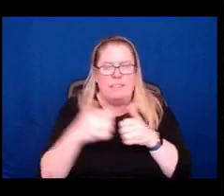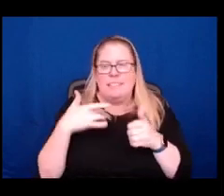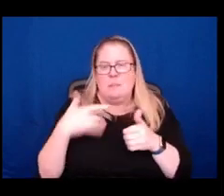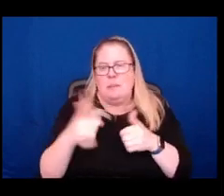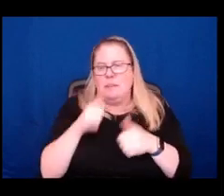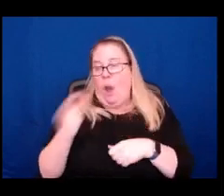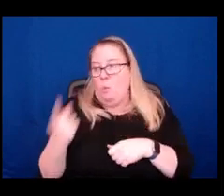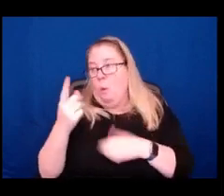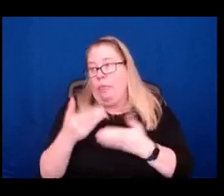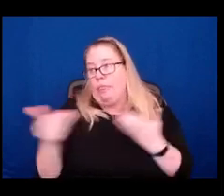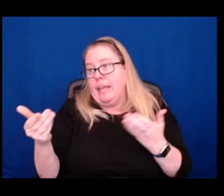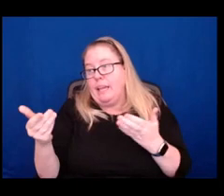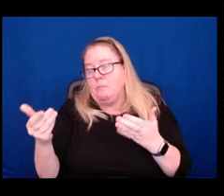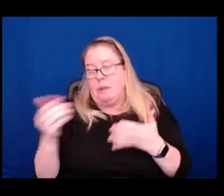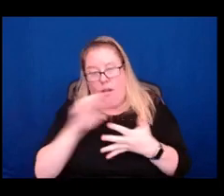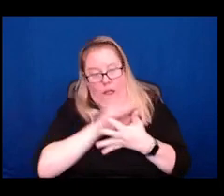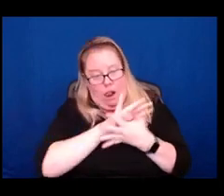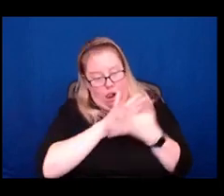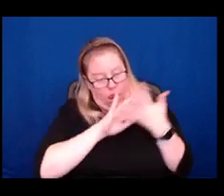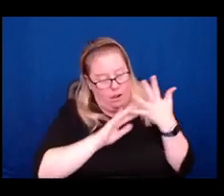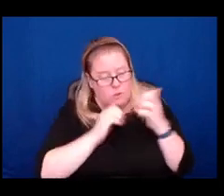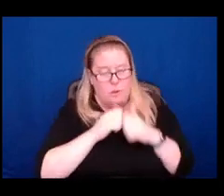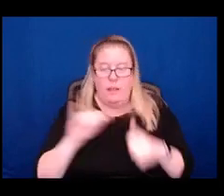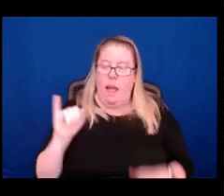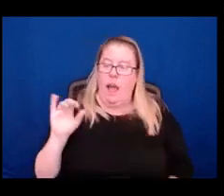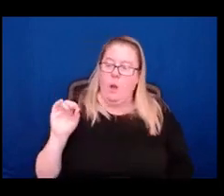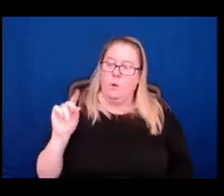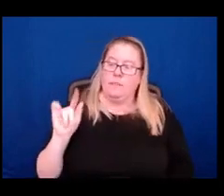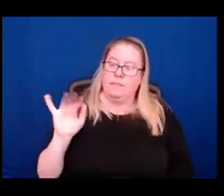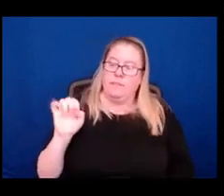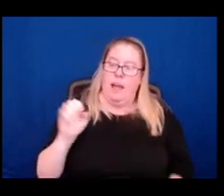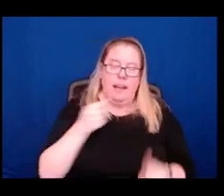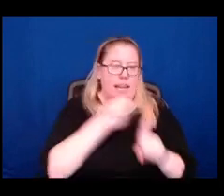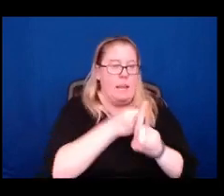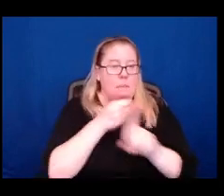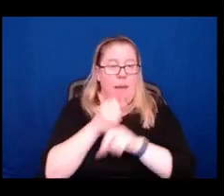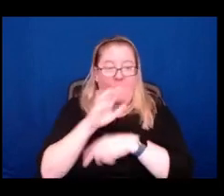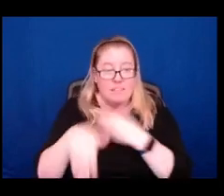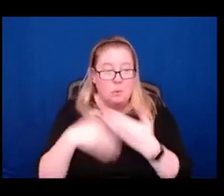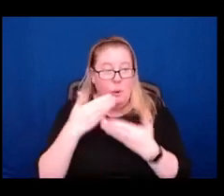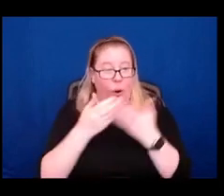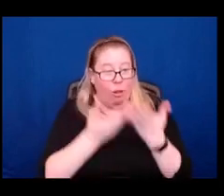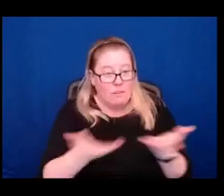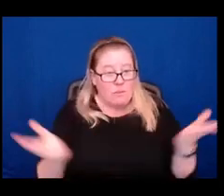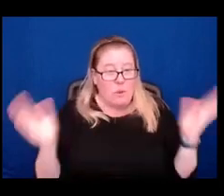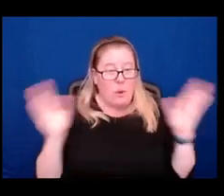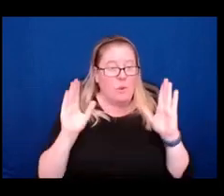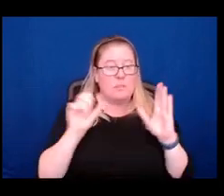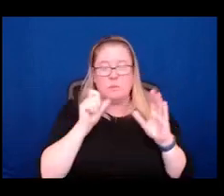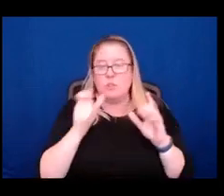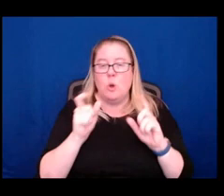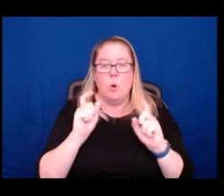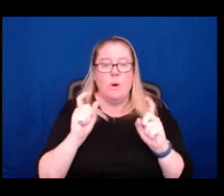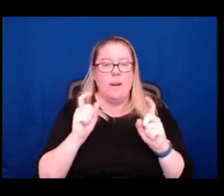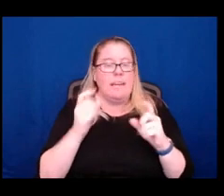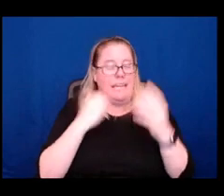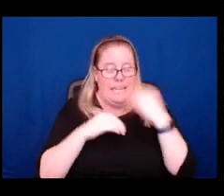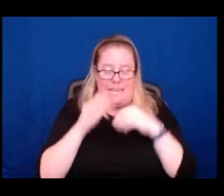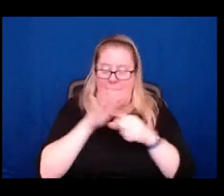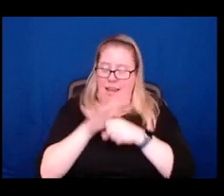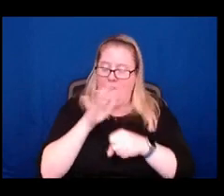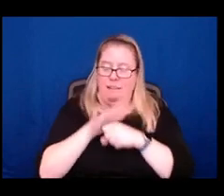just one thing, but iodine affects all of those things. And we don't get enough iodine in our diet